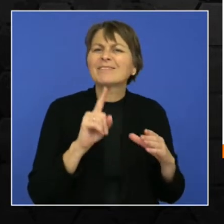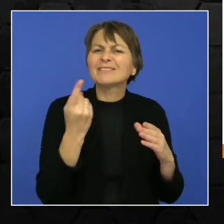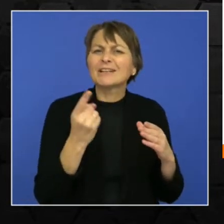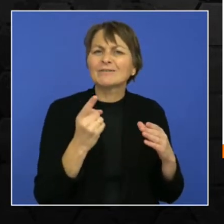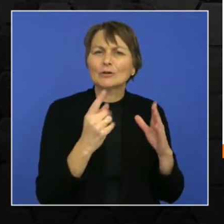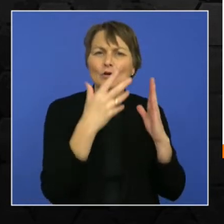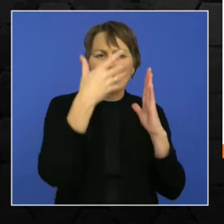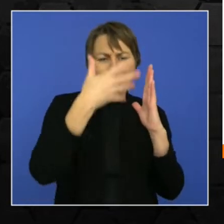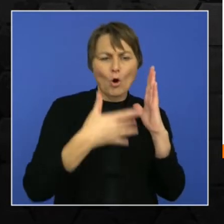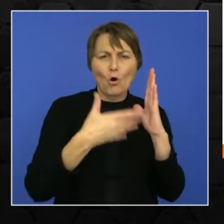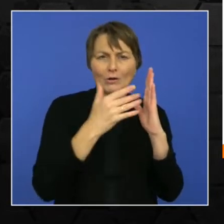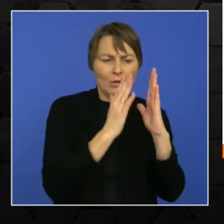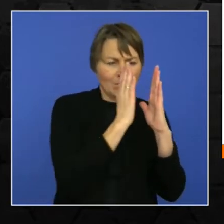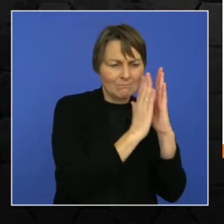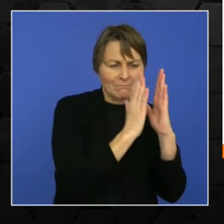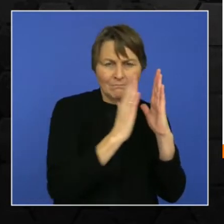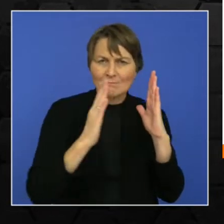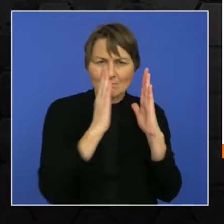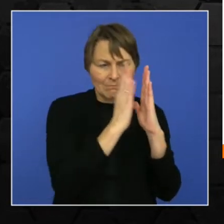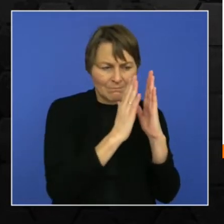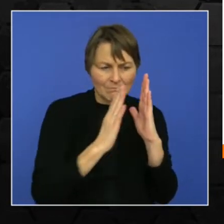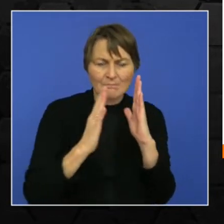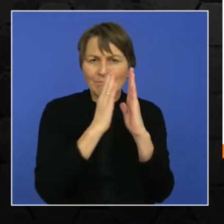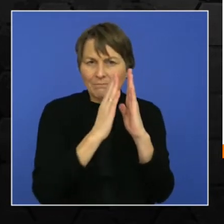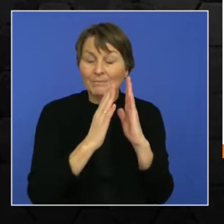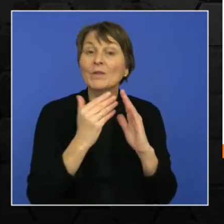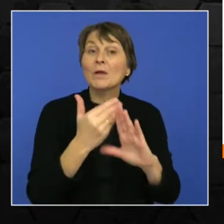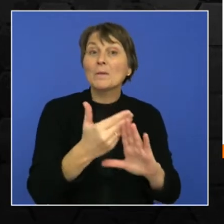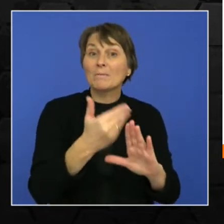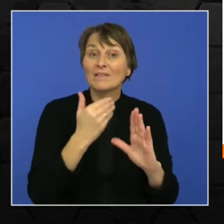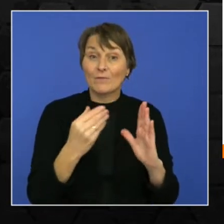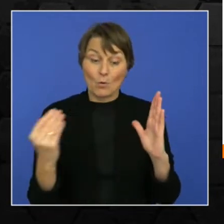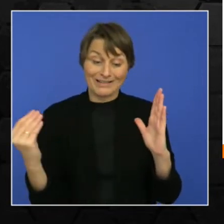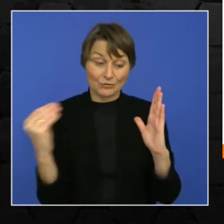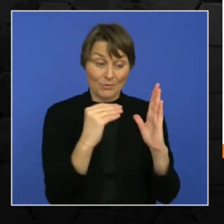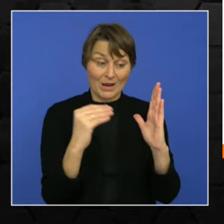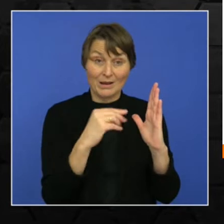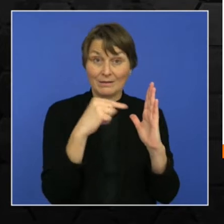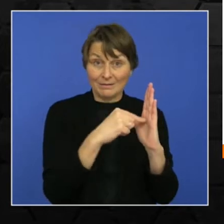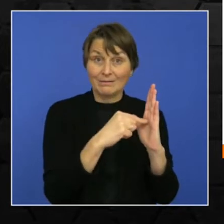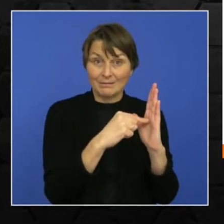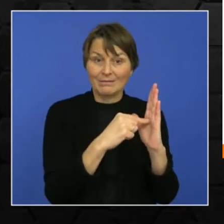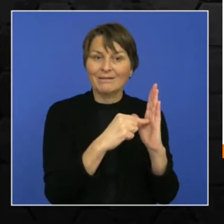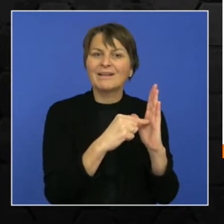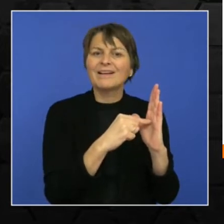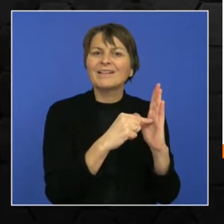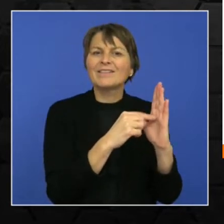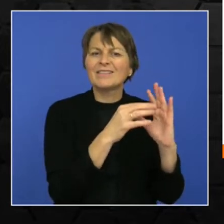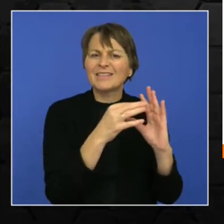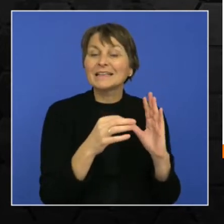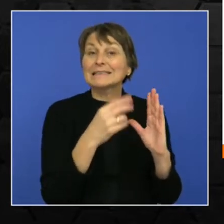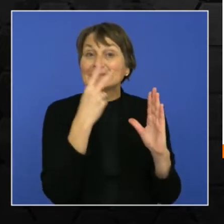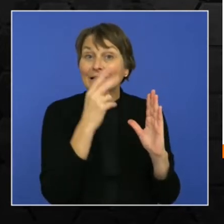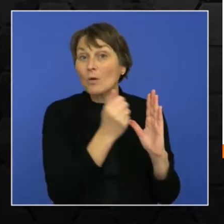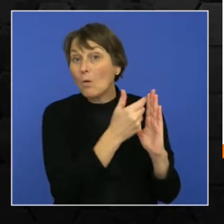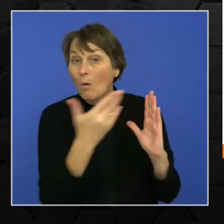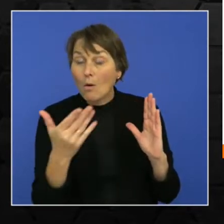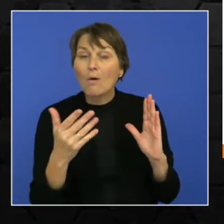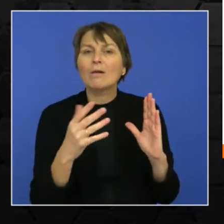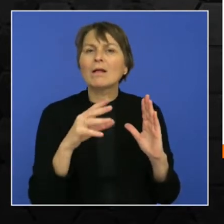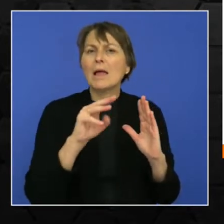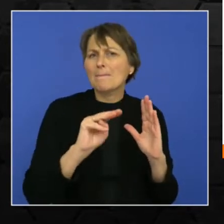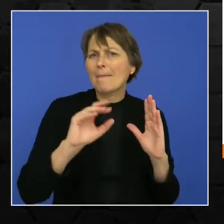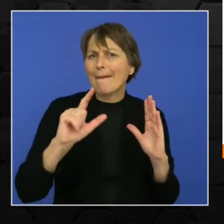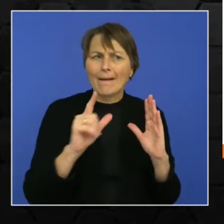want, you can use pre-trained model that is obviously in TensorFlow Hub. You can see all the models of machine learning models that is supported